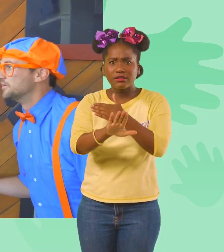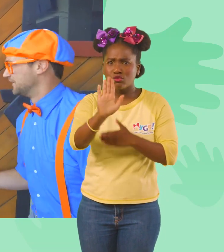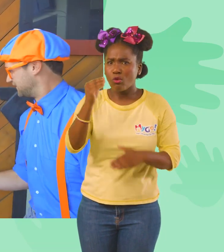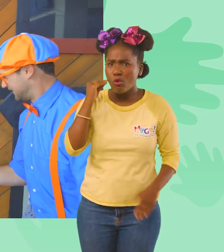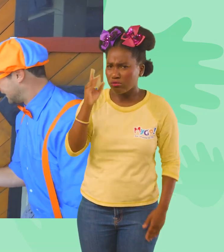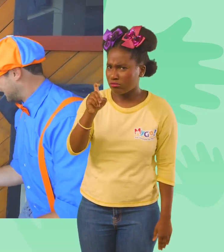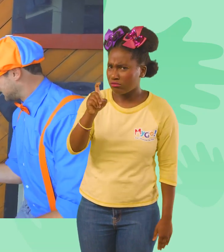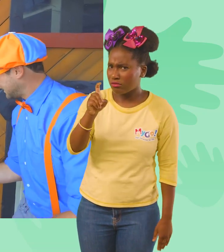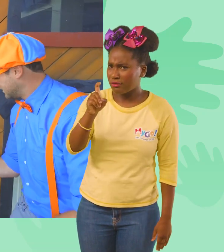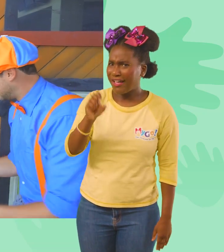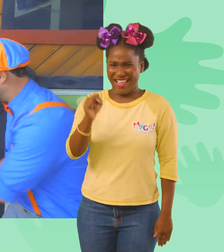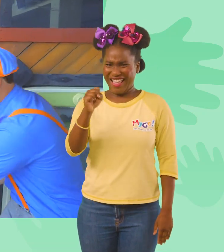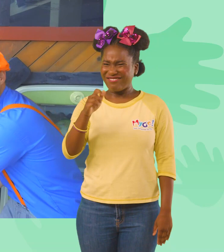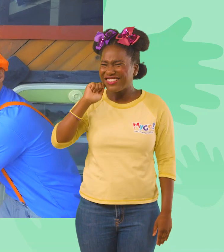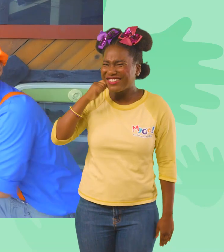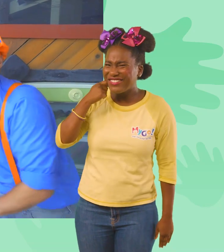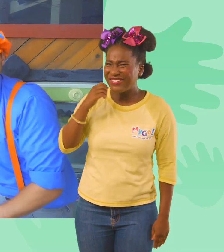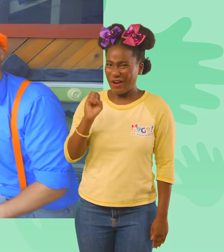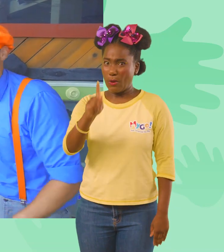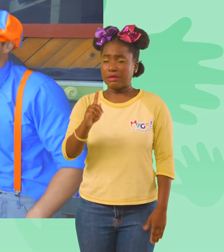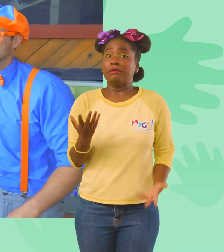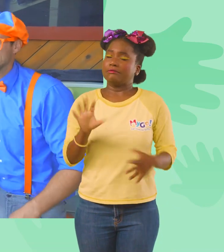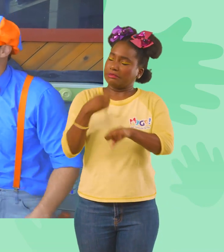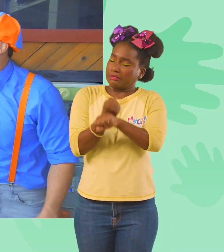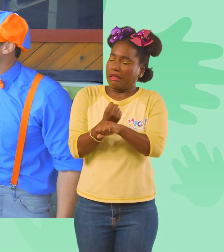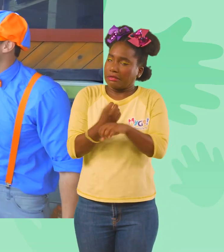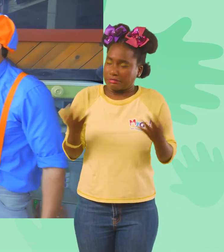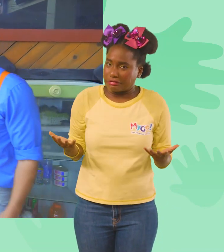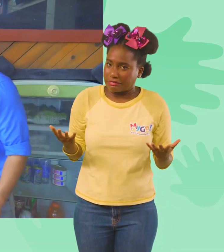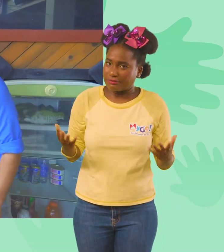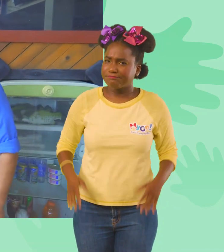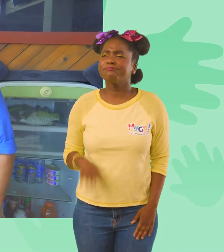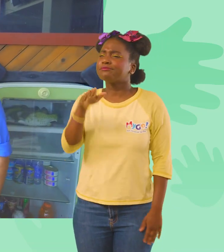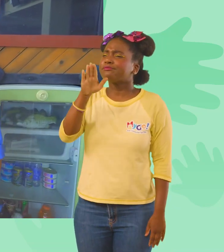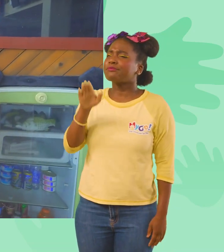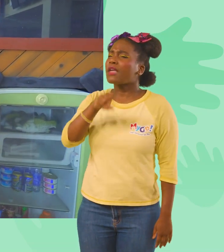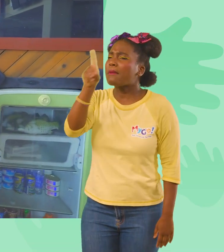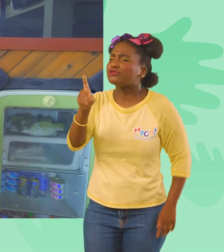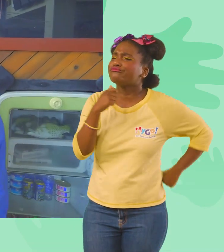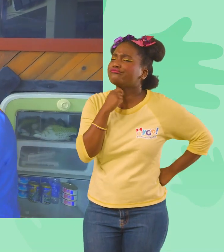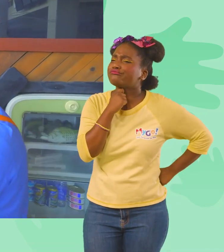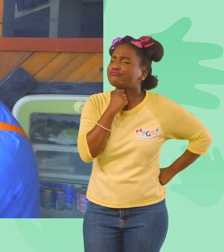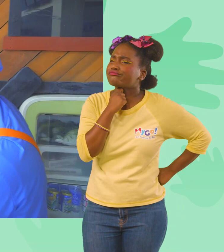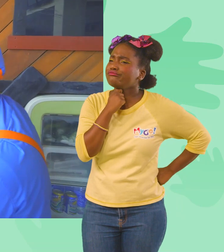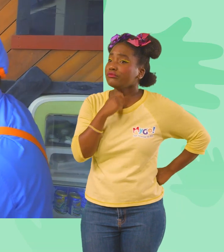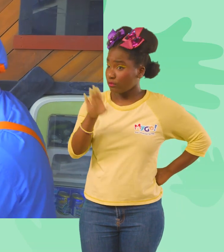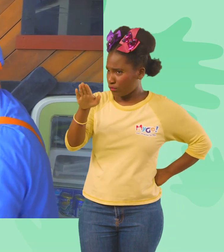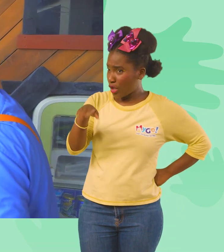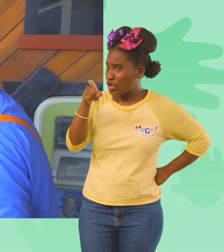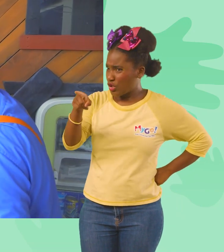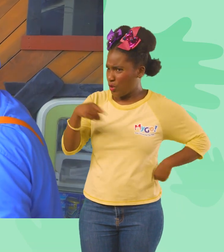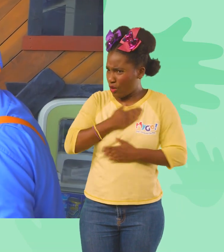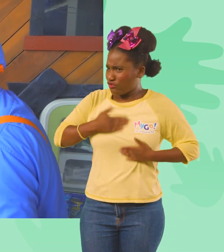house? Whoa, pretty cool. Oh, it's locked. Hey, let me ask you a question. Do you